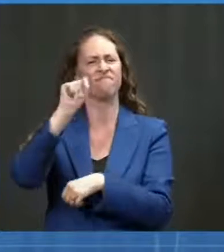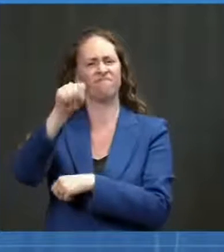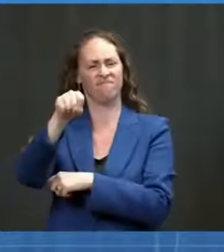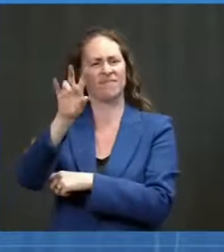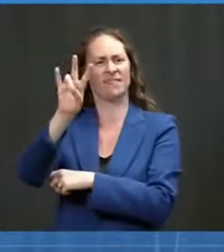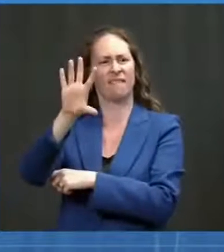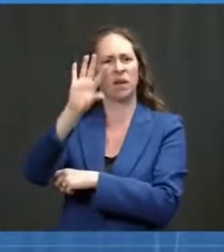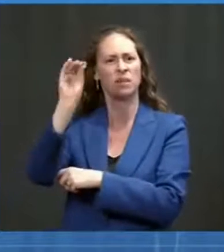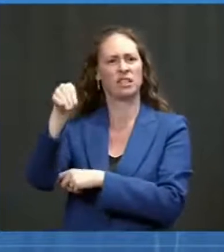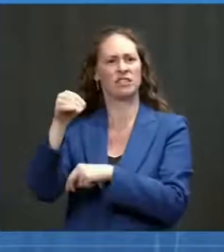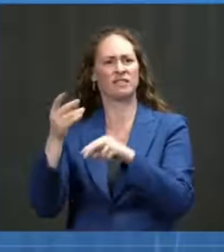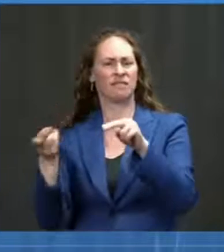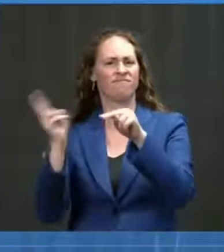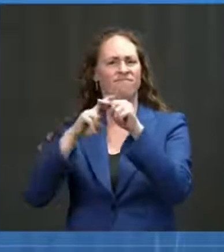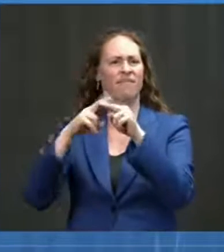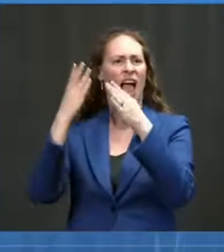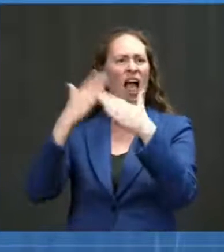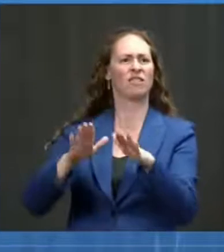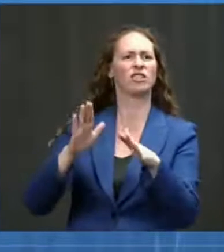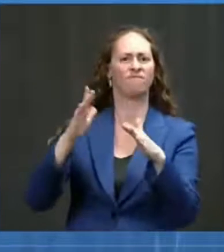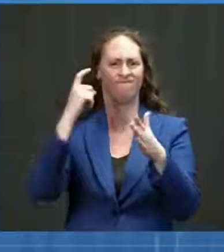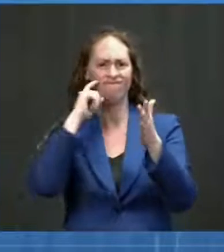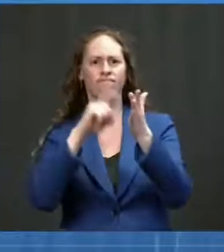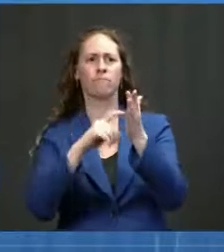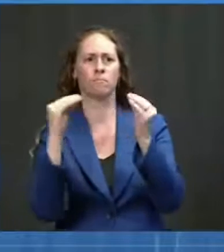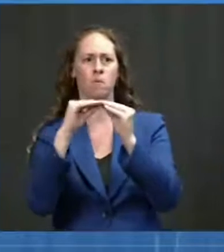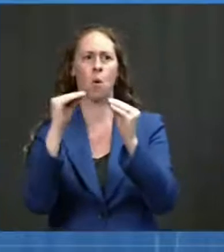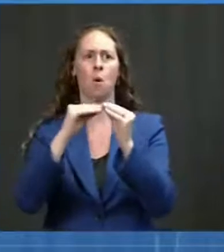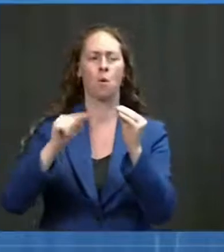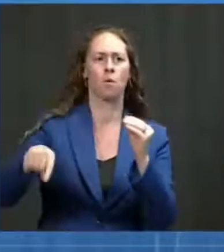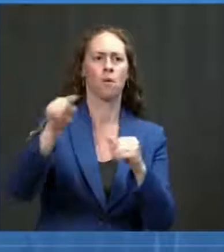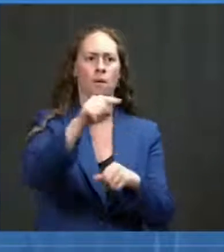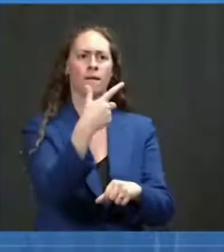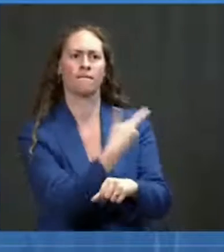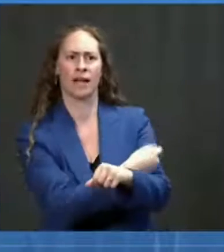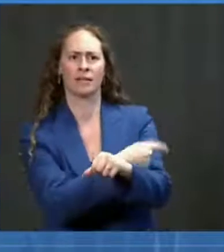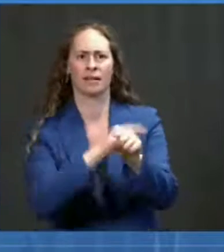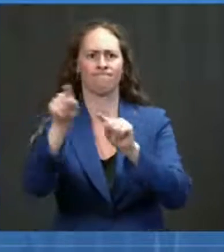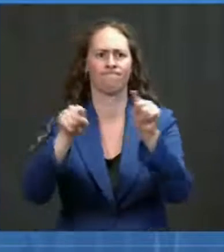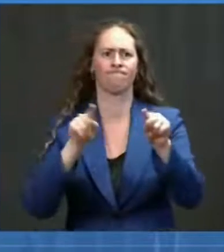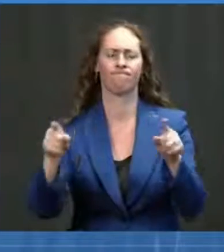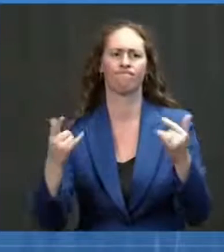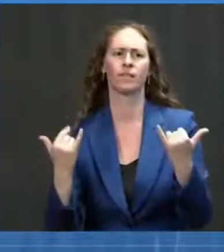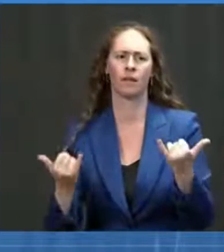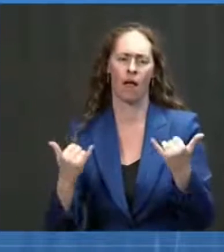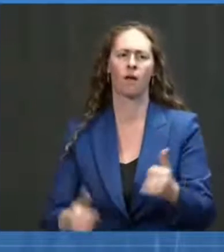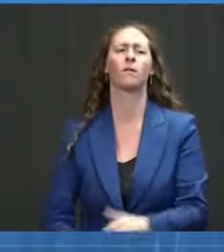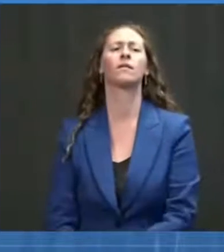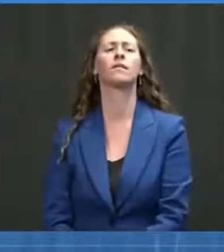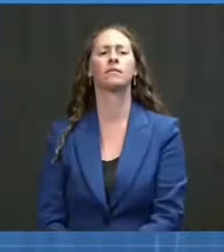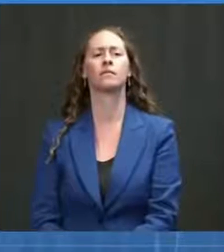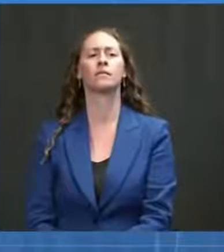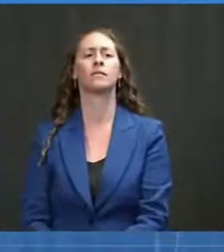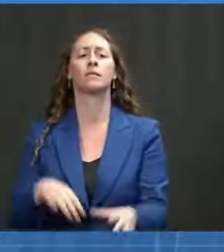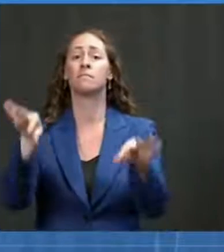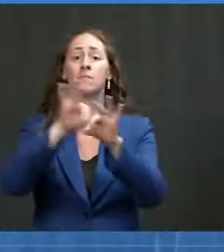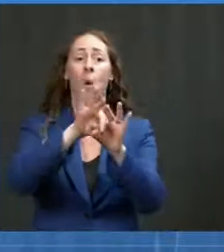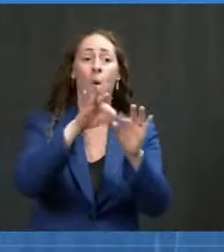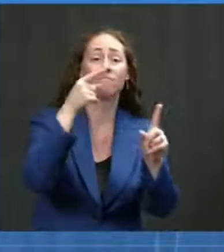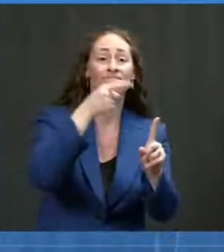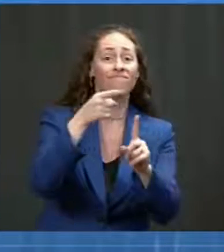to 15-year-olds getting vaccinated, particularly important as adolescents begin going back to school.